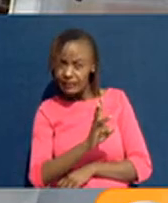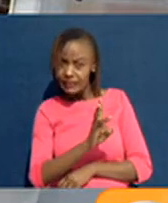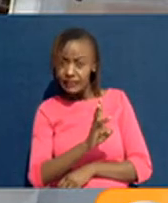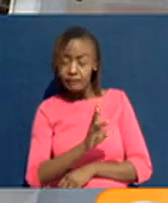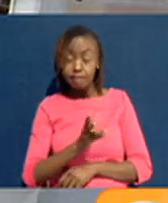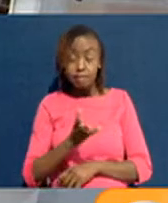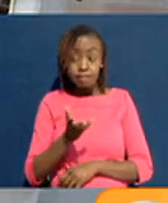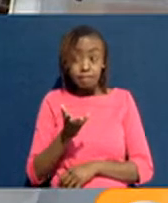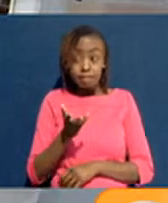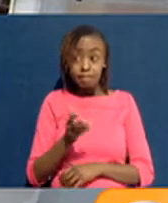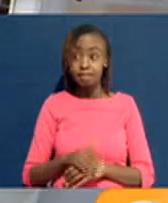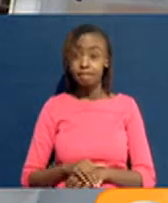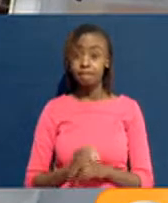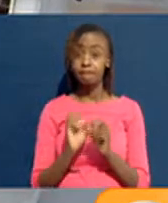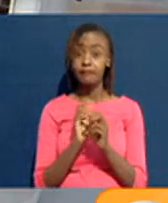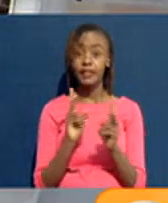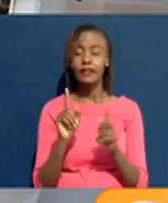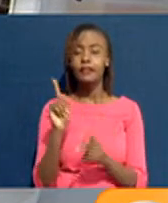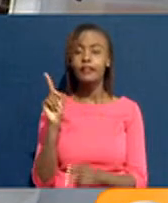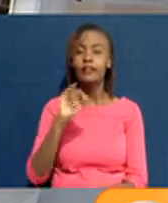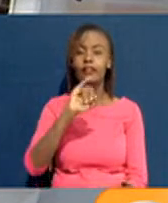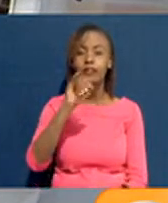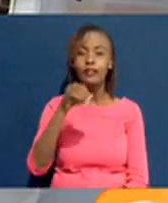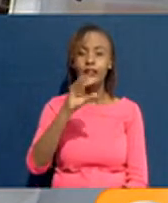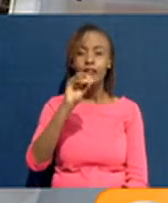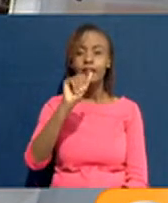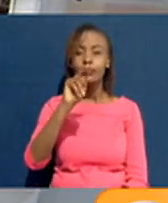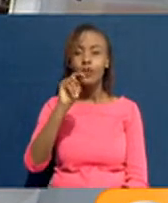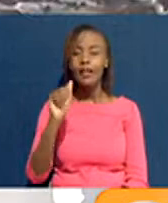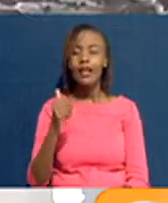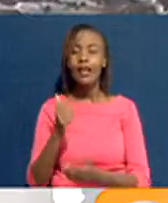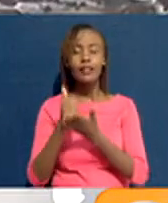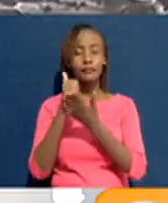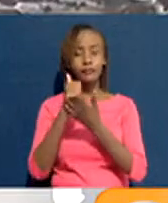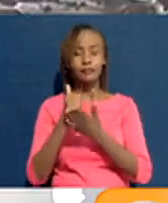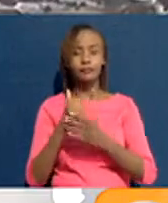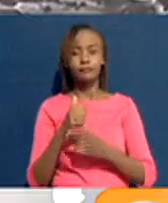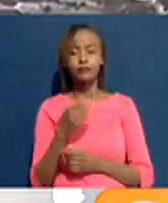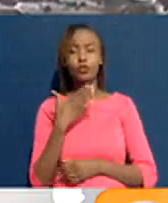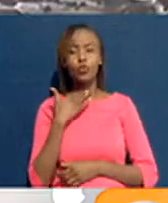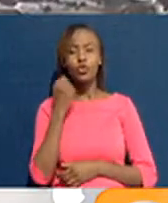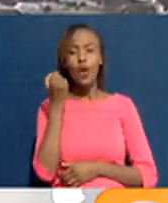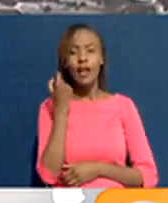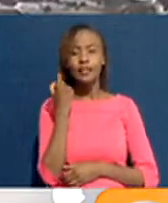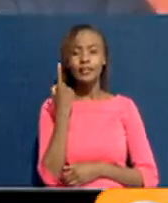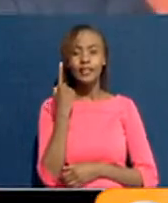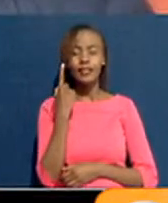us understand what the Kenya police will be facing in Haiti.